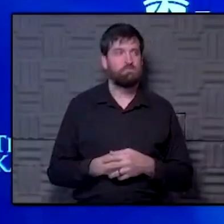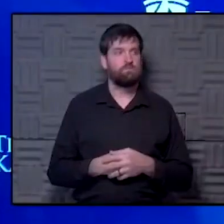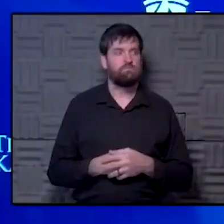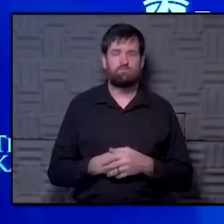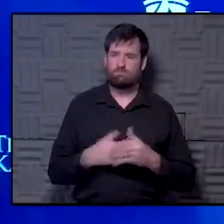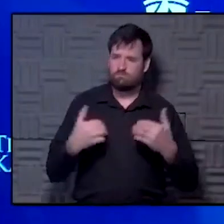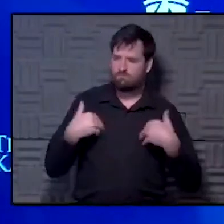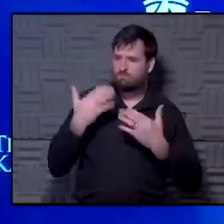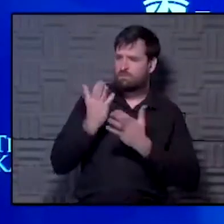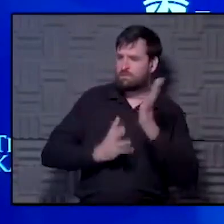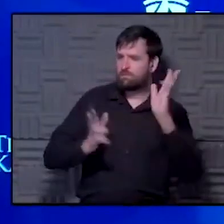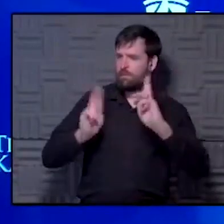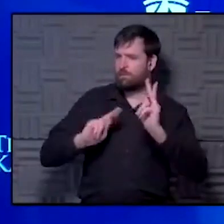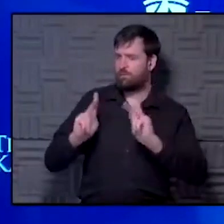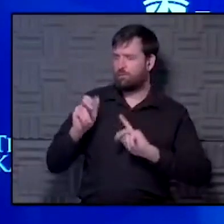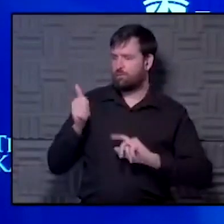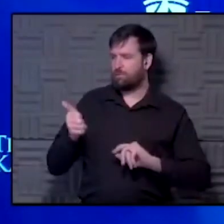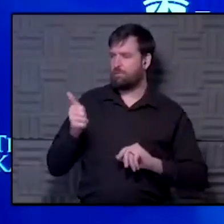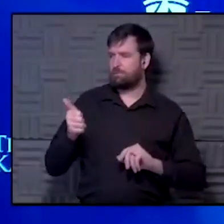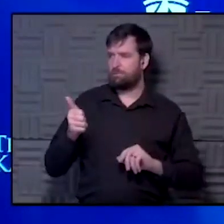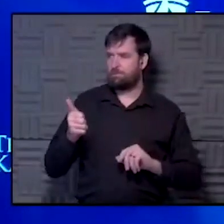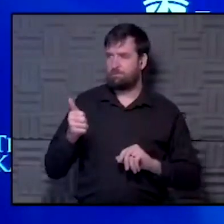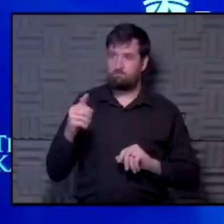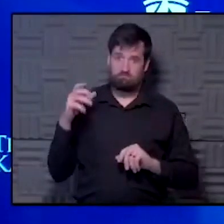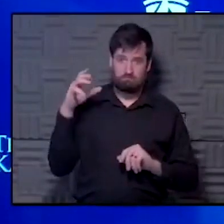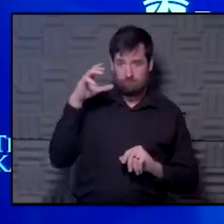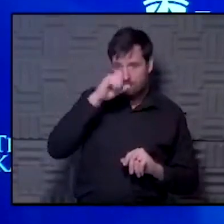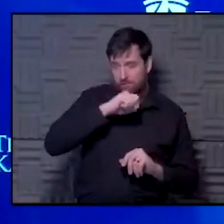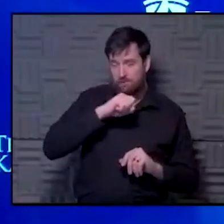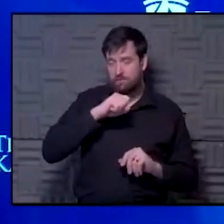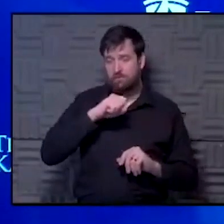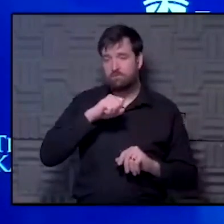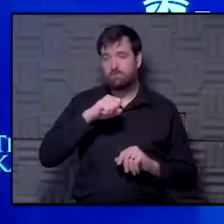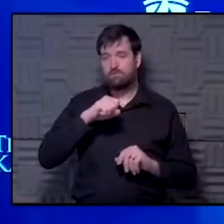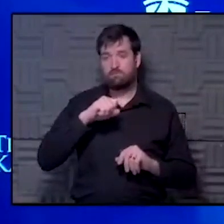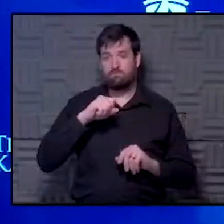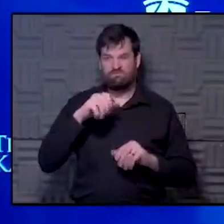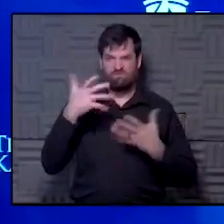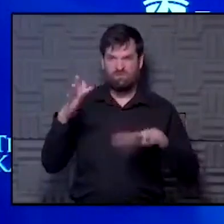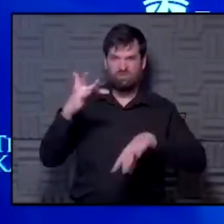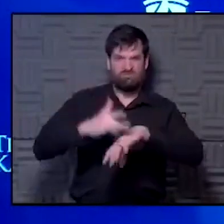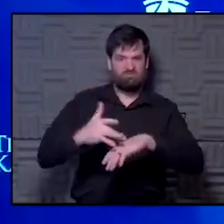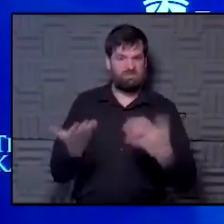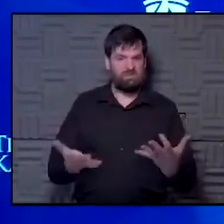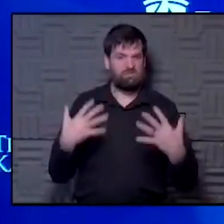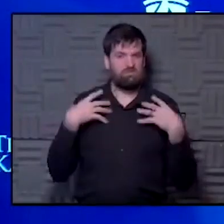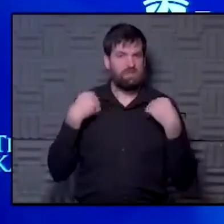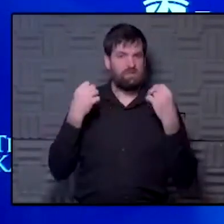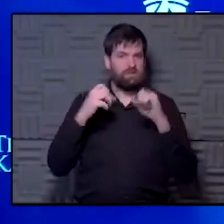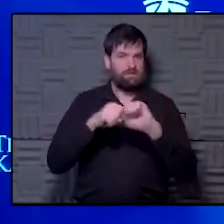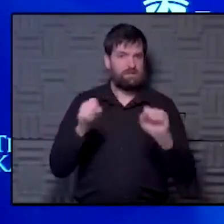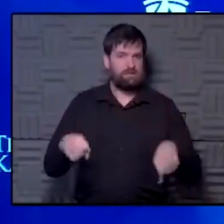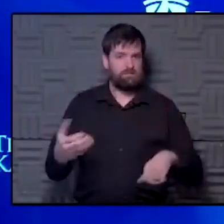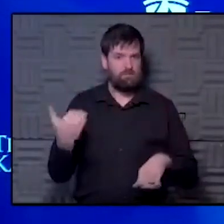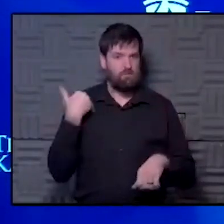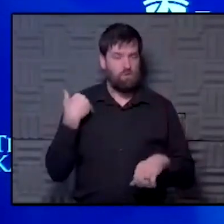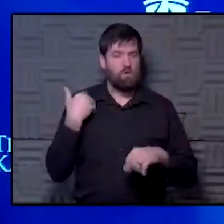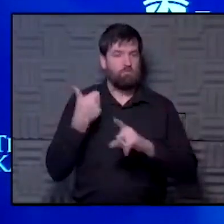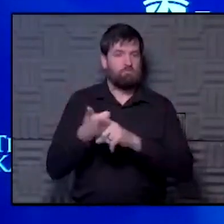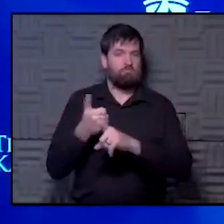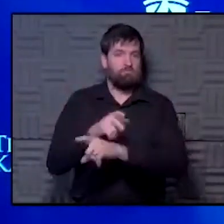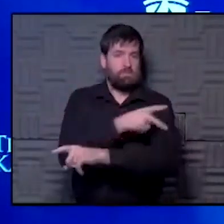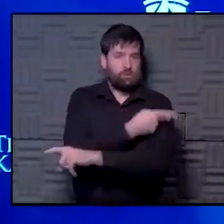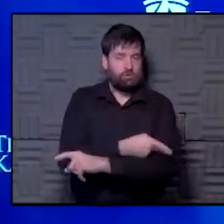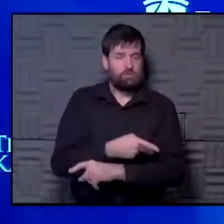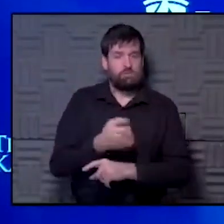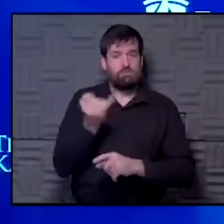We do have some people that are apparently have been in our system before, the health system, that are patients. And I think